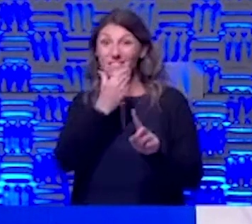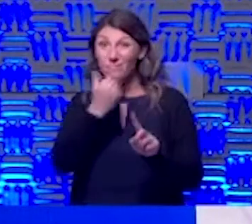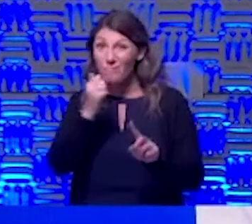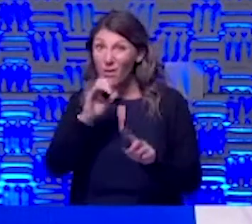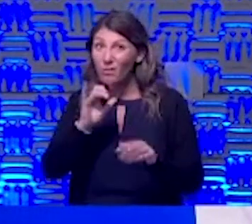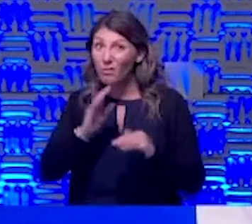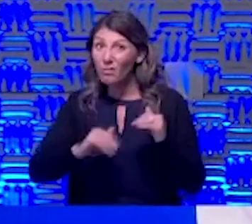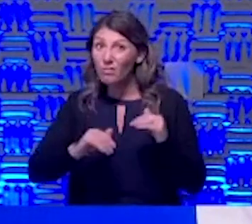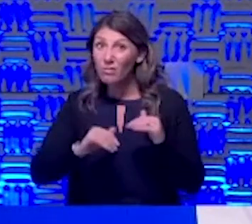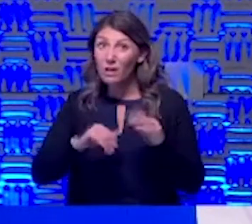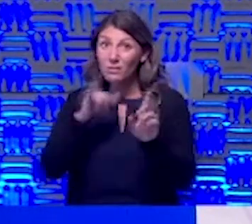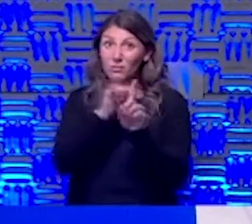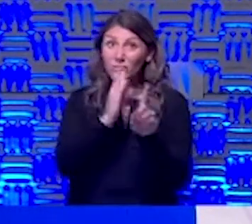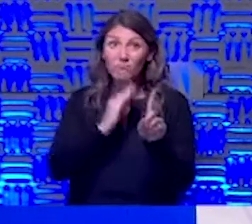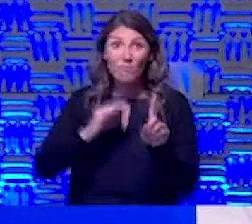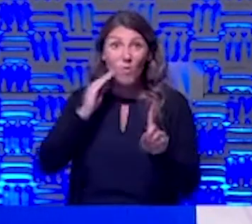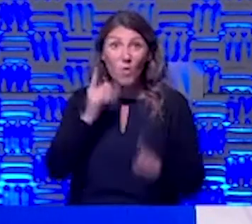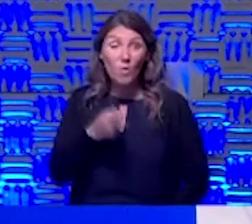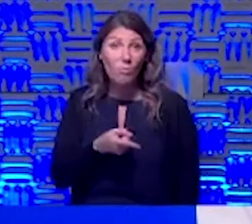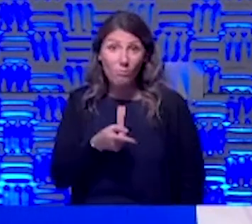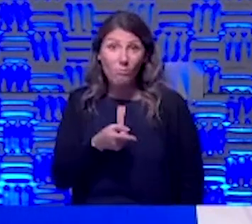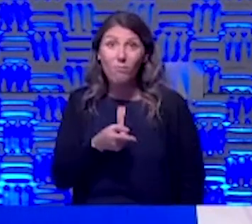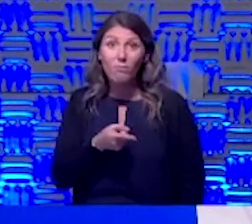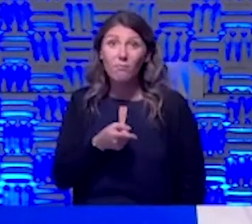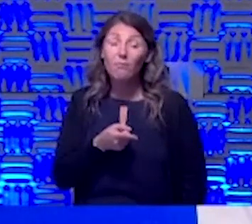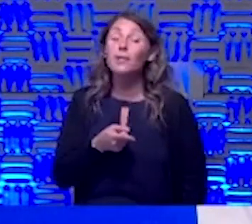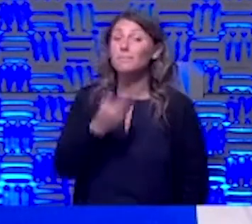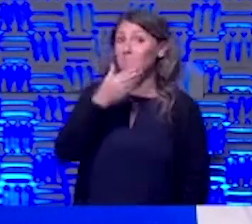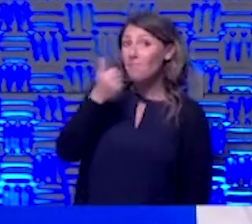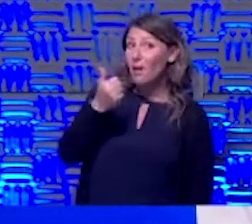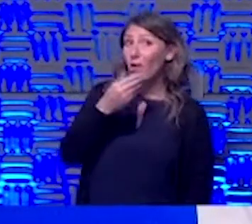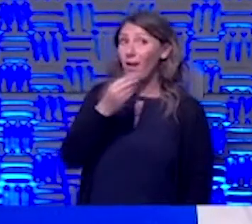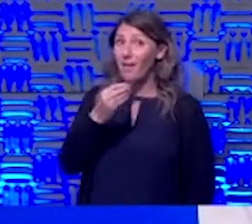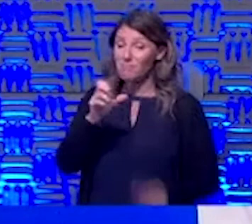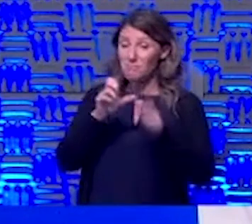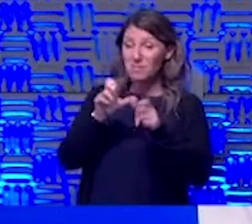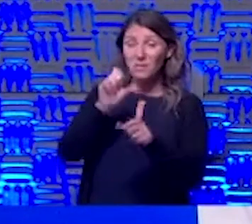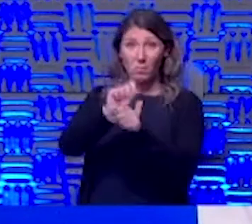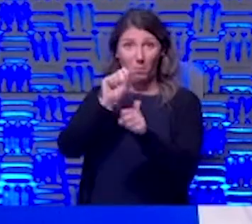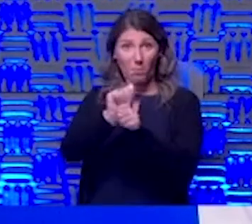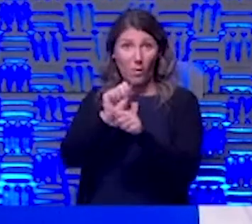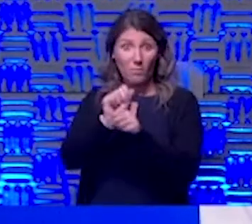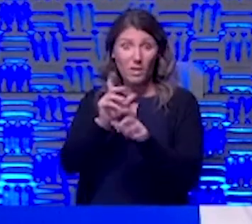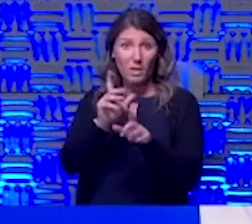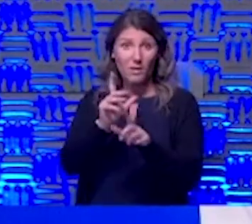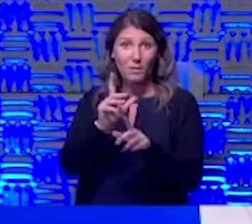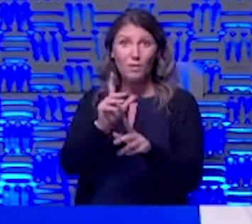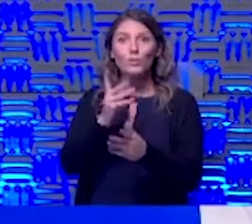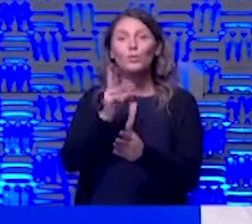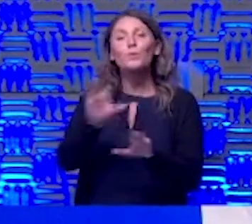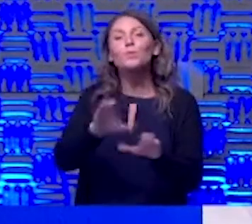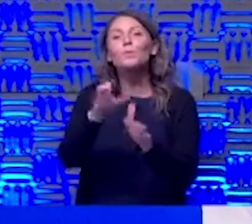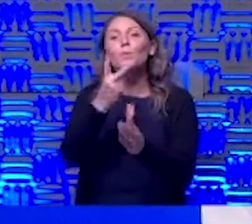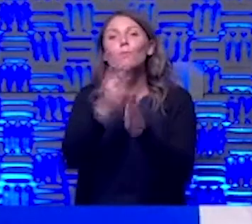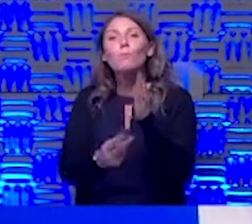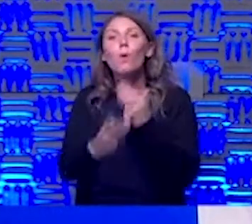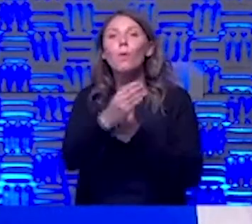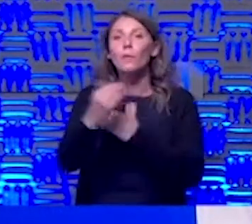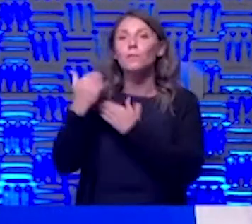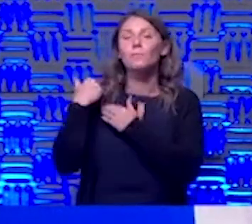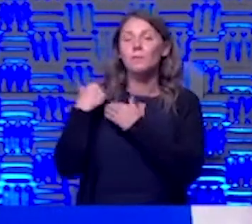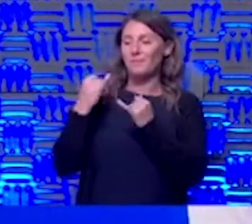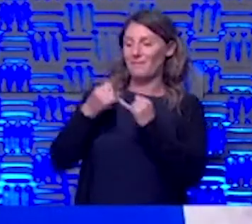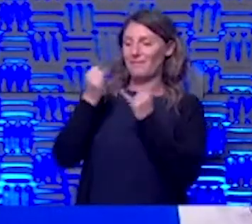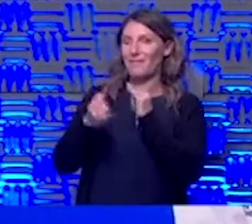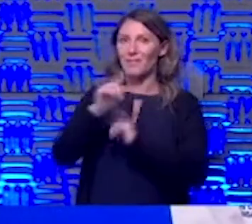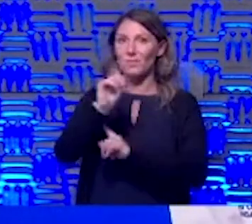it is. I think it is, and it keeps people employed. So you can do both. You can stay safe, but you got to be responsible. Last question. We're going to